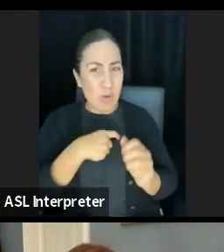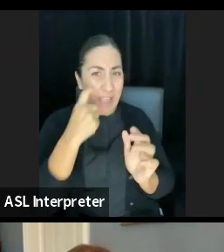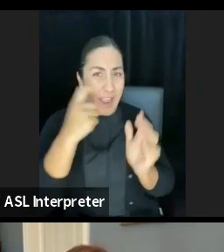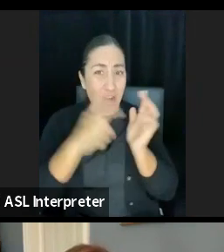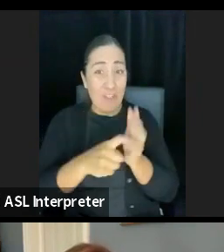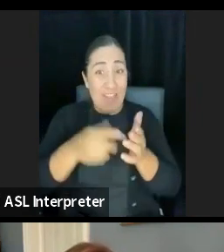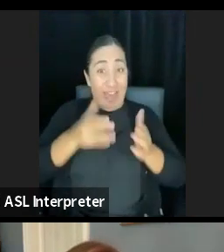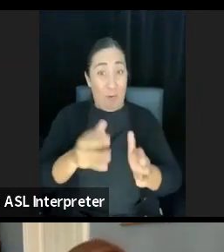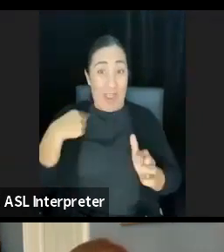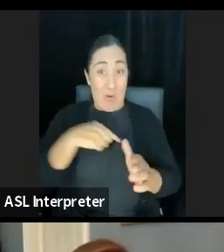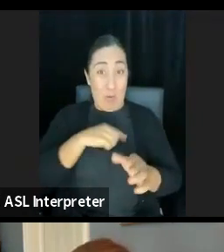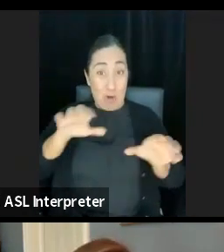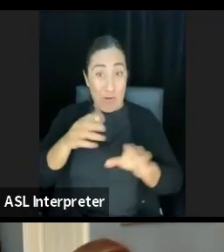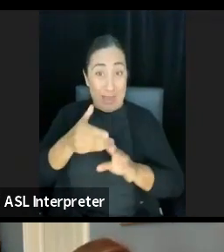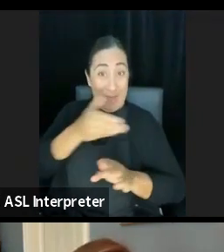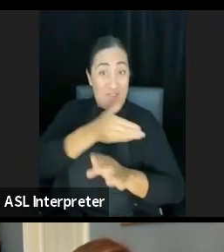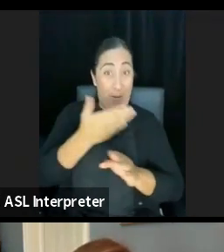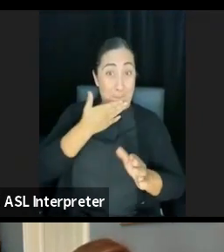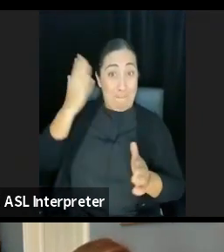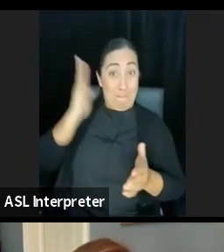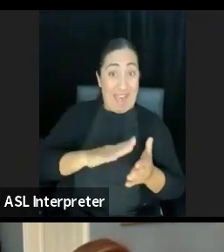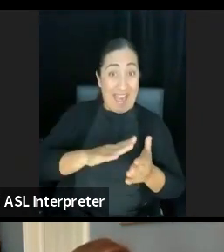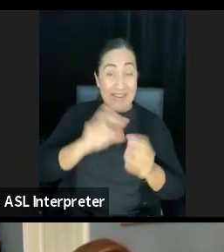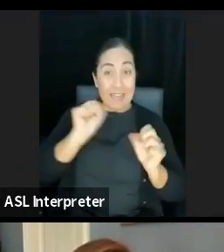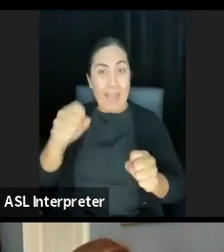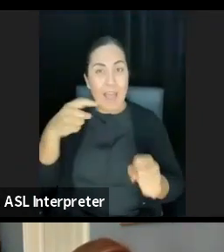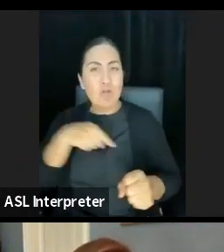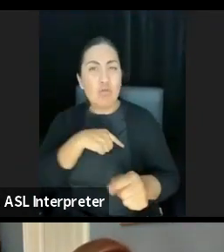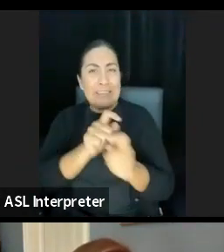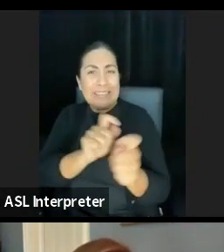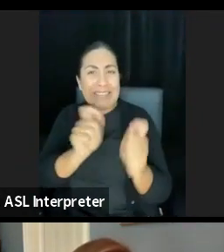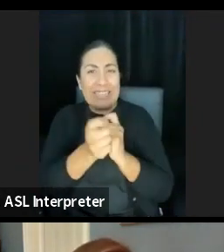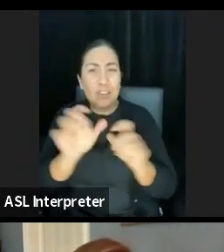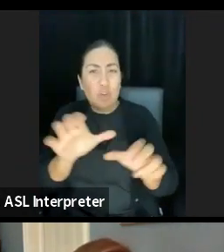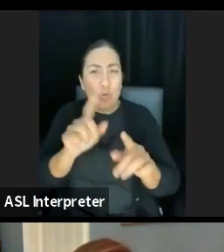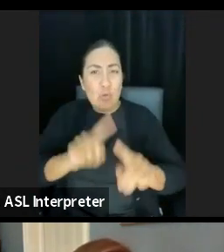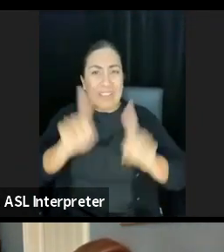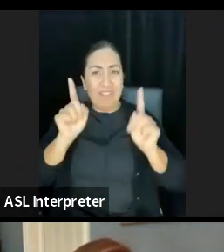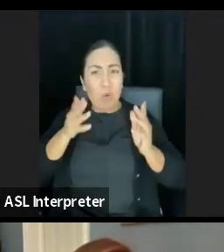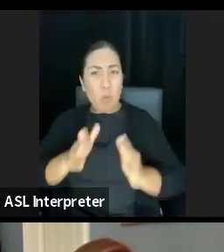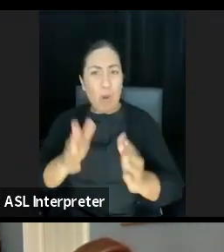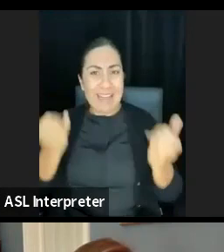it was bad? And can we do things a different way now?